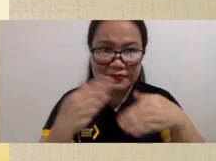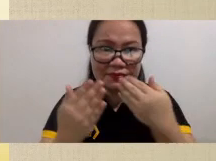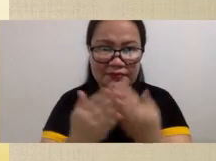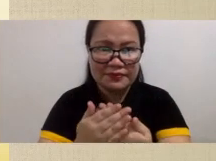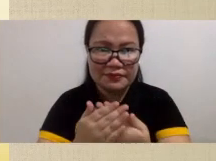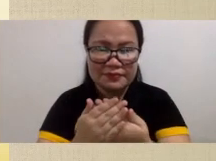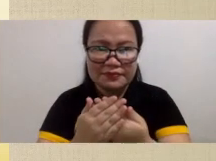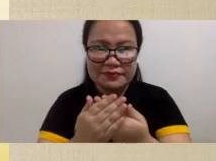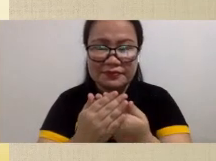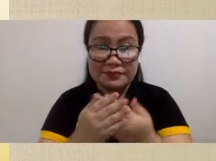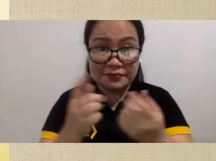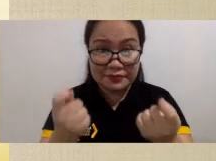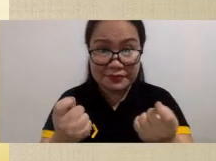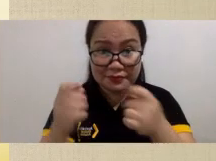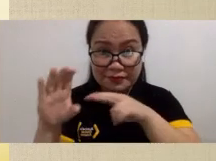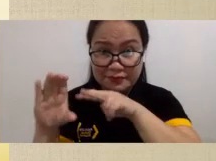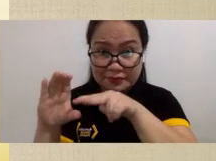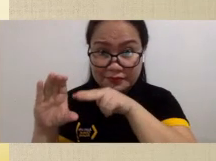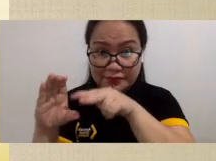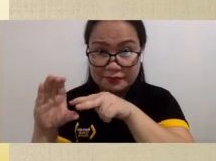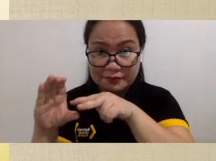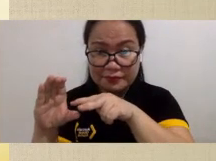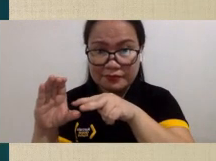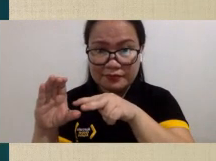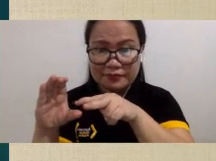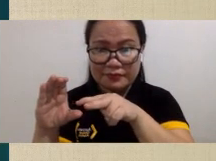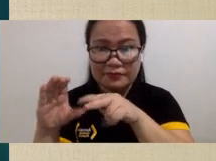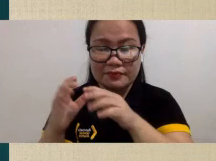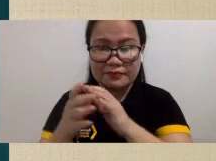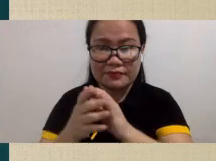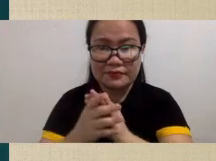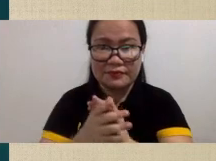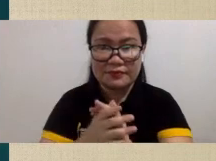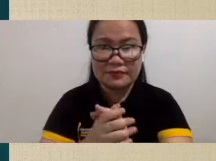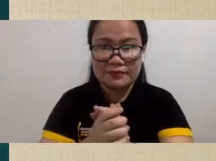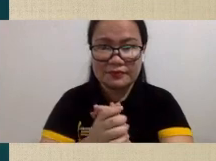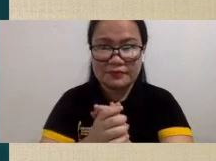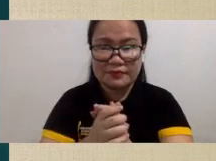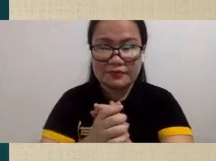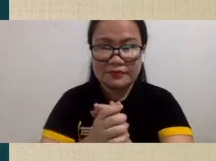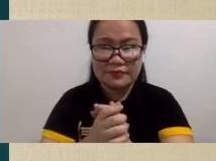Hi mga kawawmat! In this video,